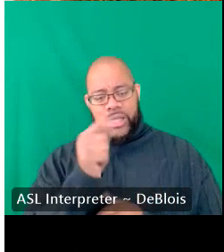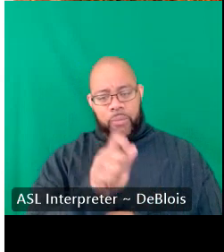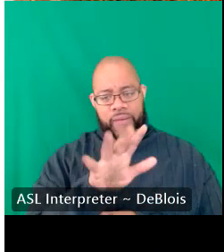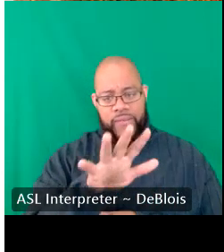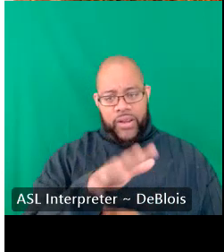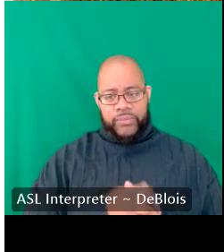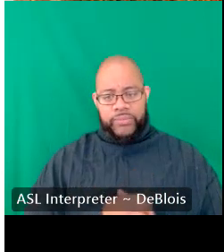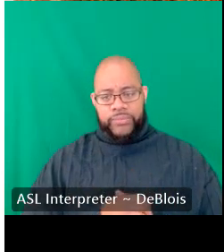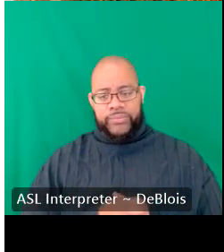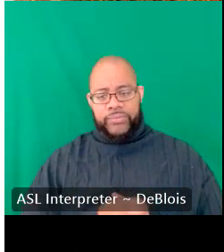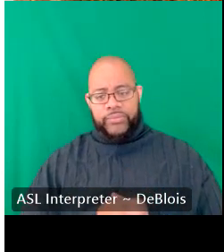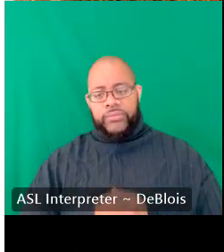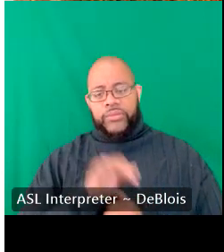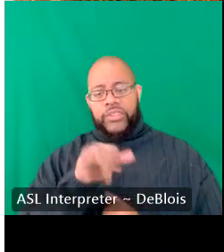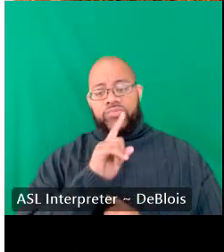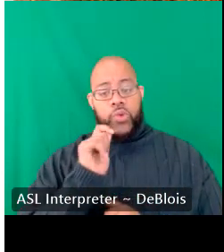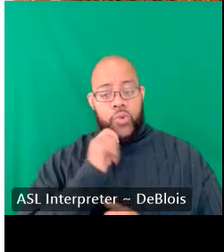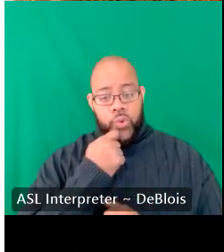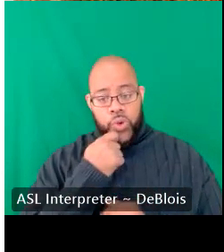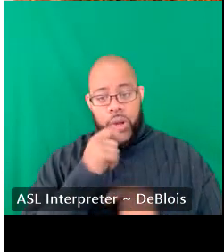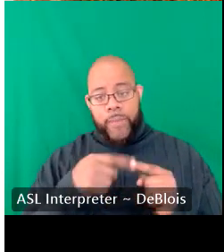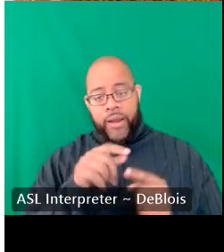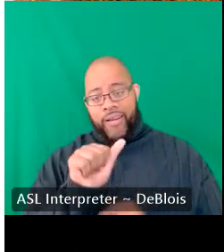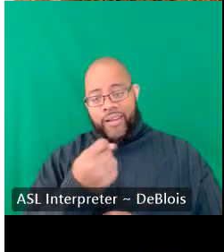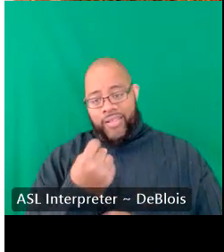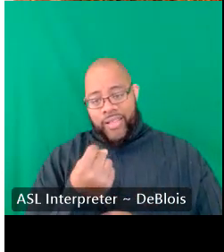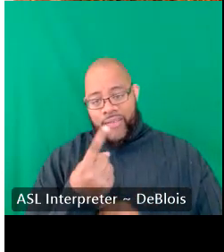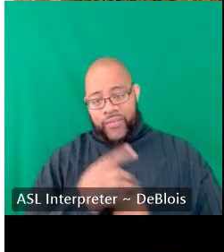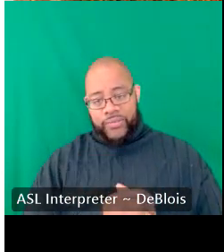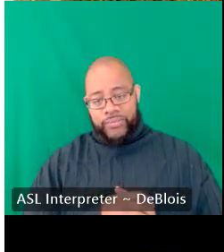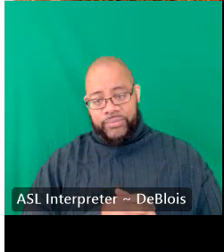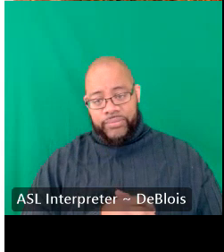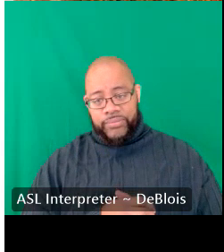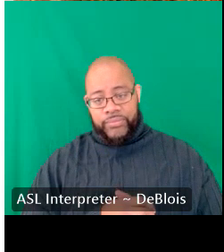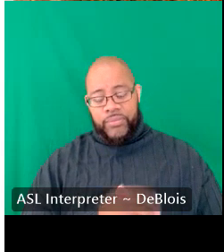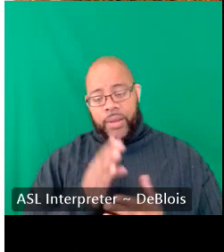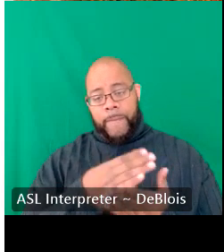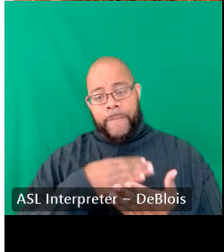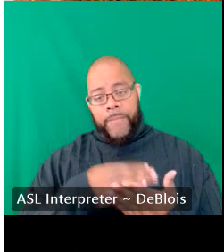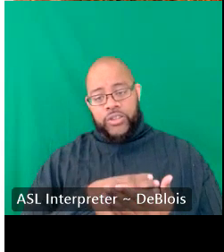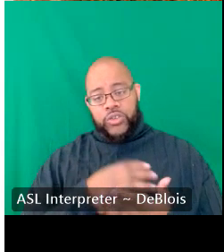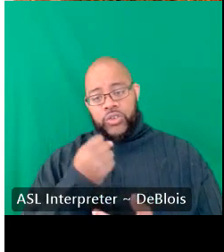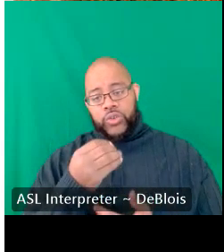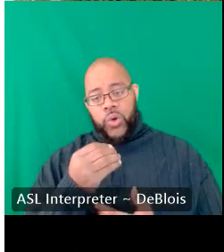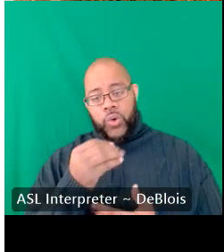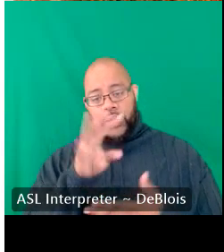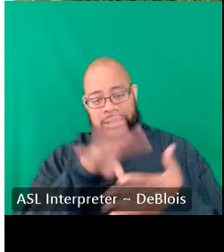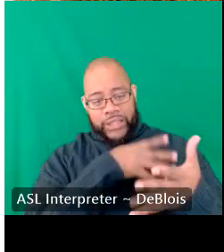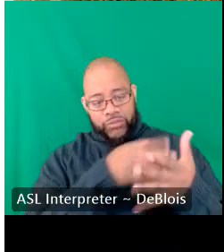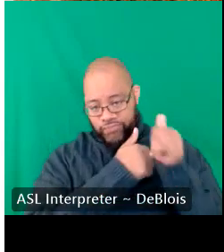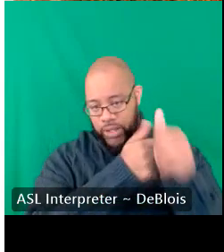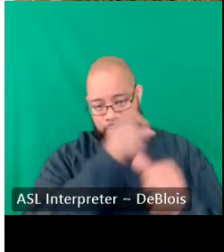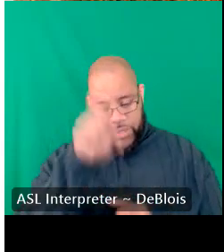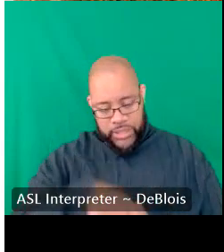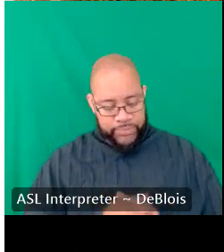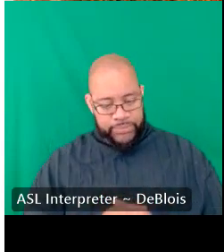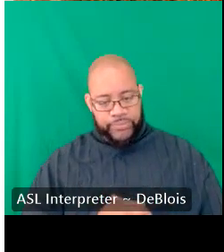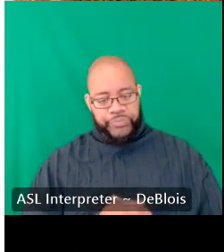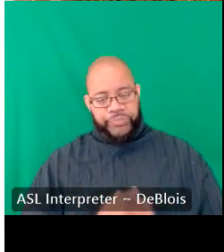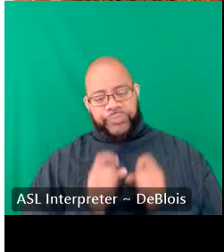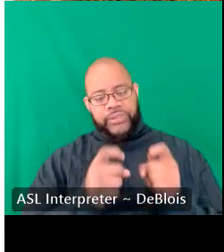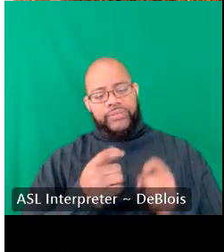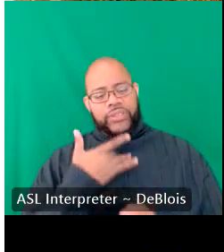And what's really cool about A11 is budget is so schedule driven, right? Is it gives you a